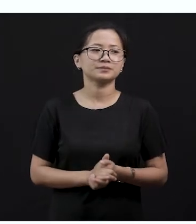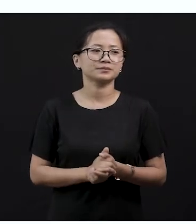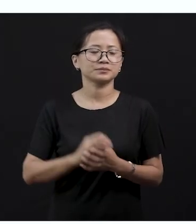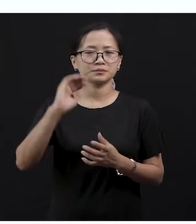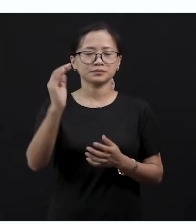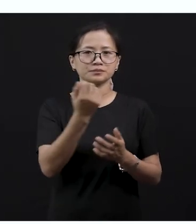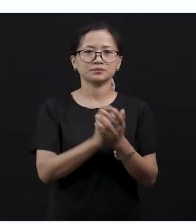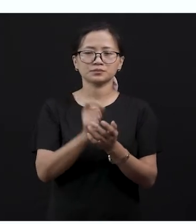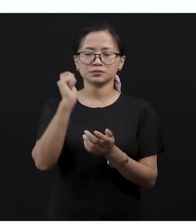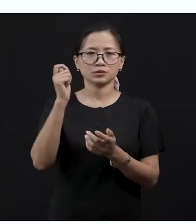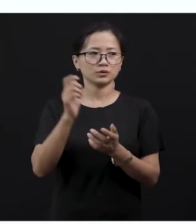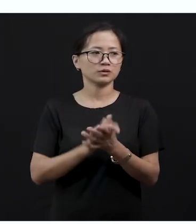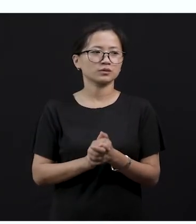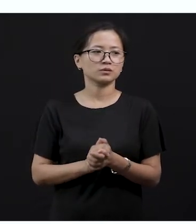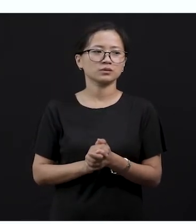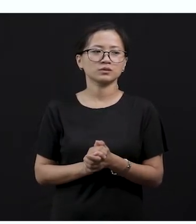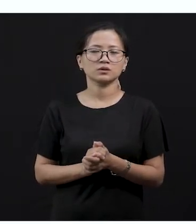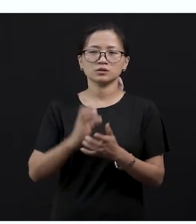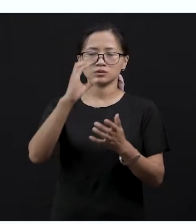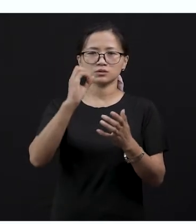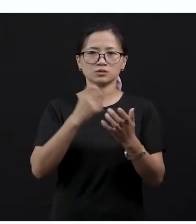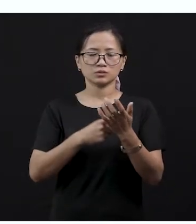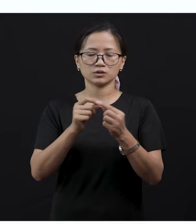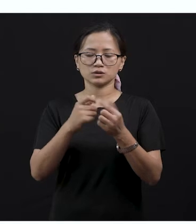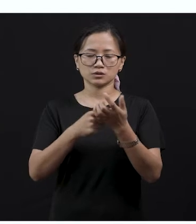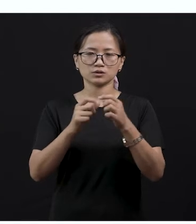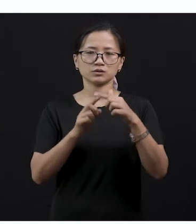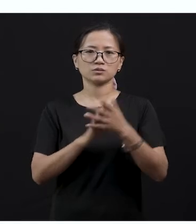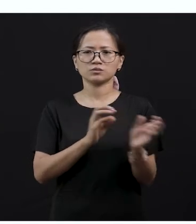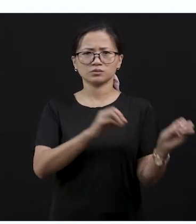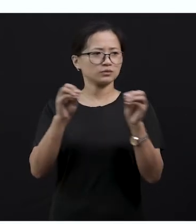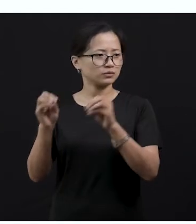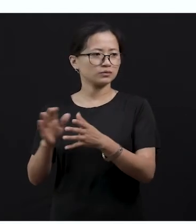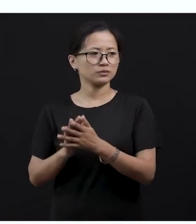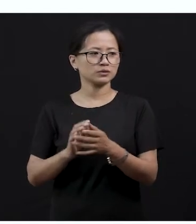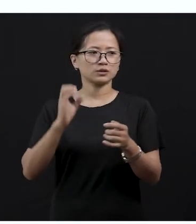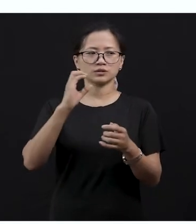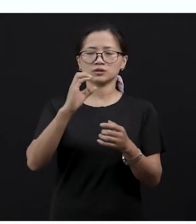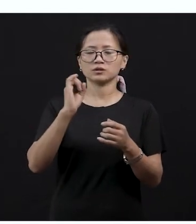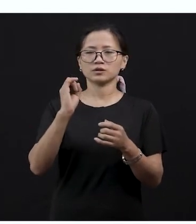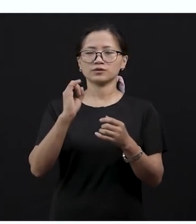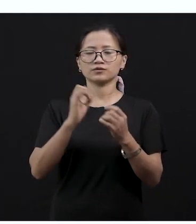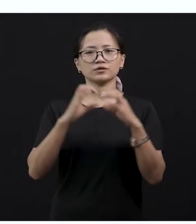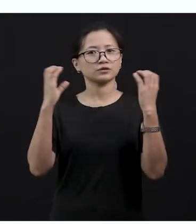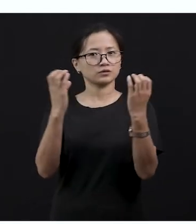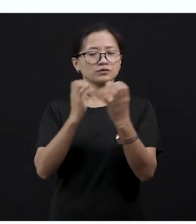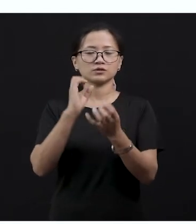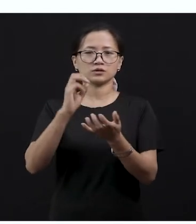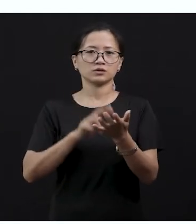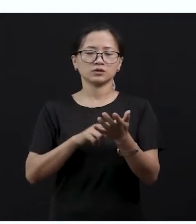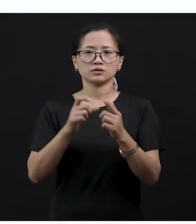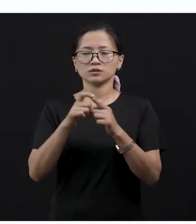and some of the works are non-cooperation movement, civil disobedience movement, quit India